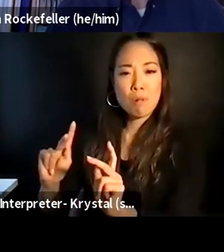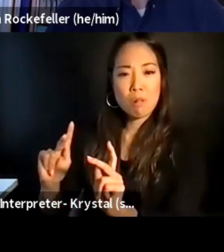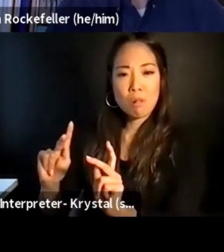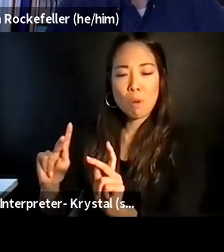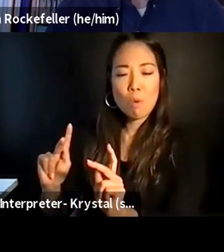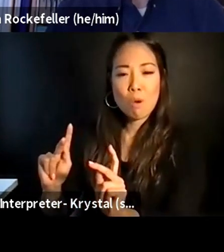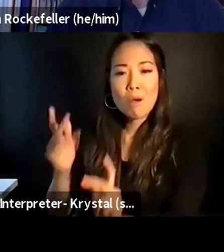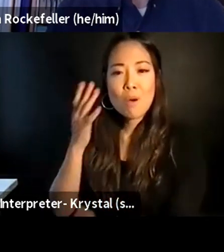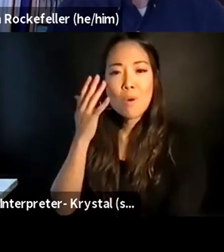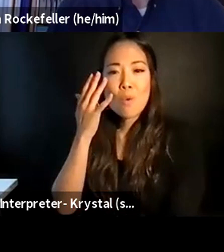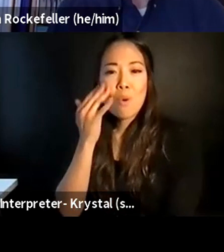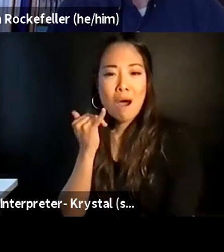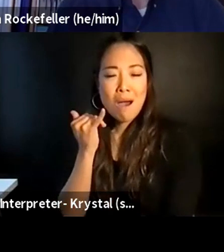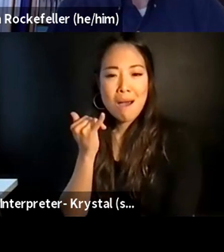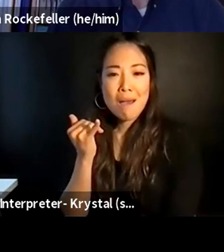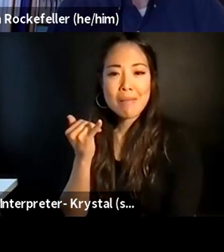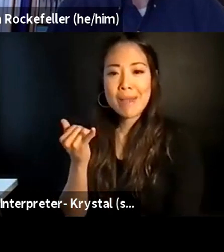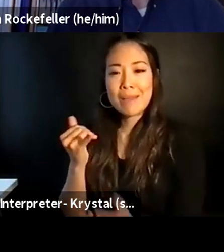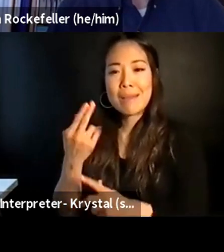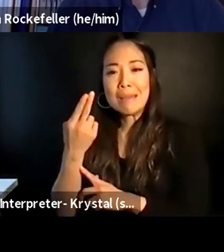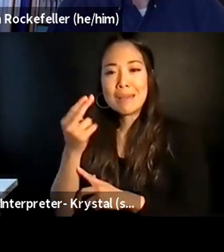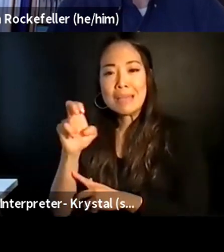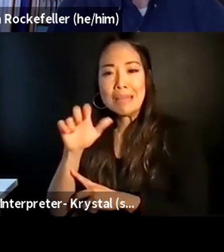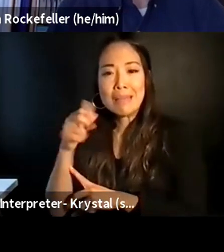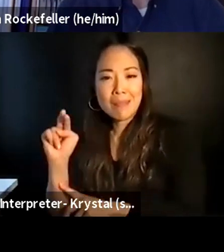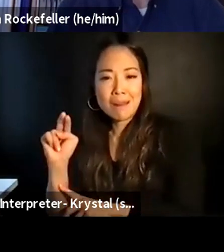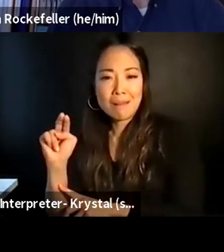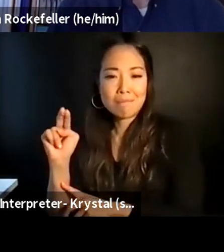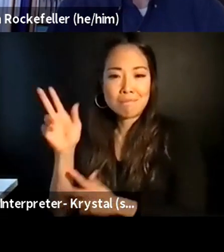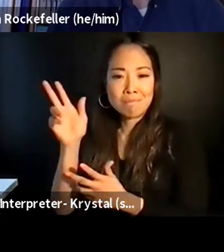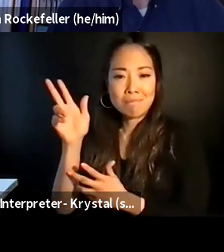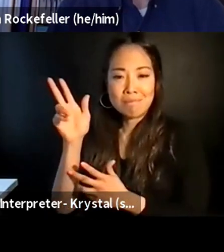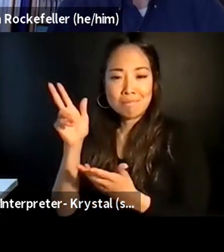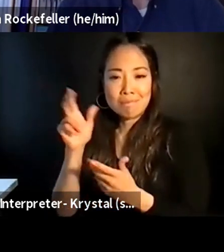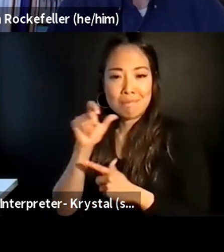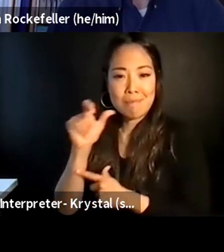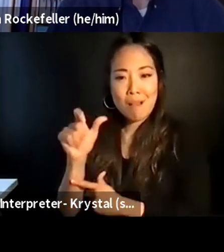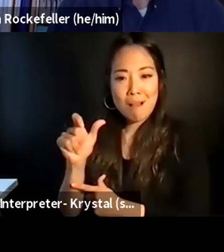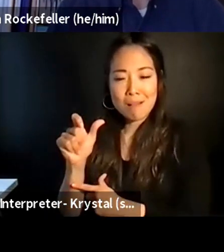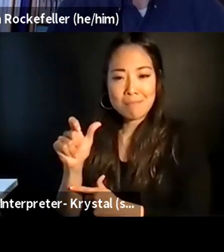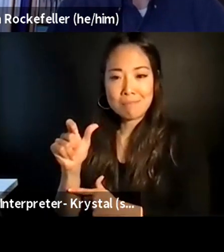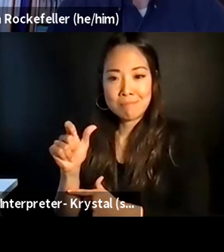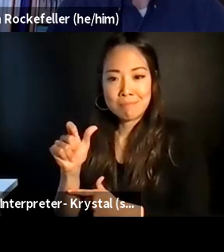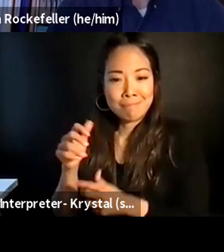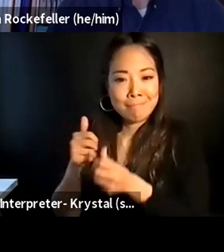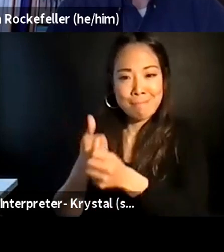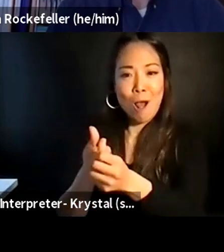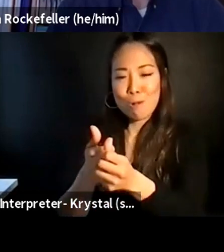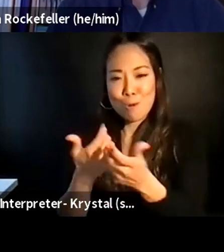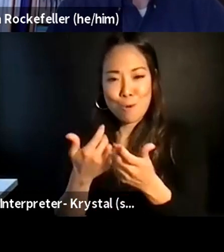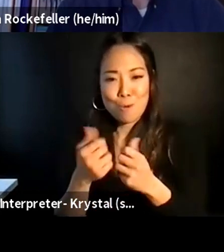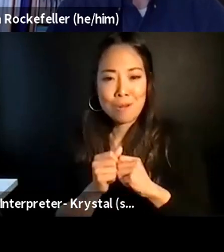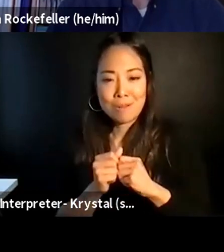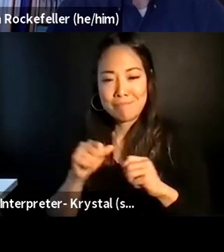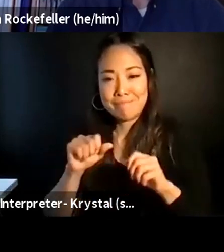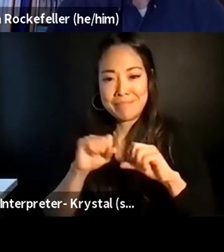of a popular Christian heteronomy that we live in our society. And I think when we talk about othering